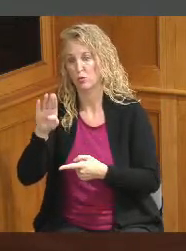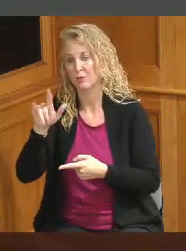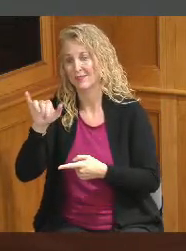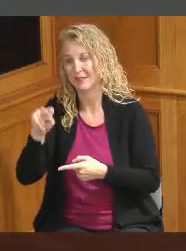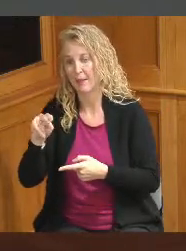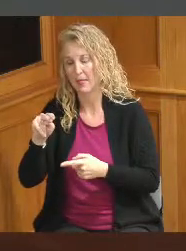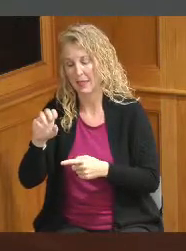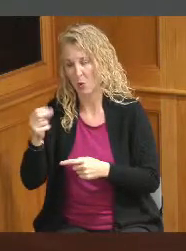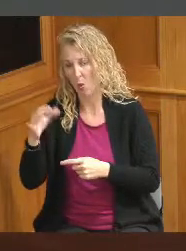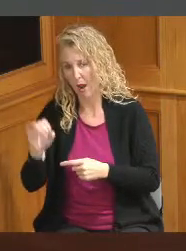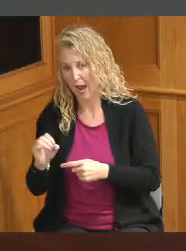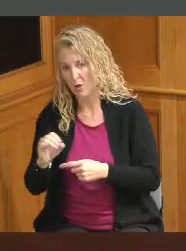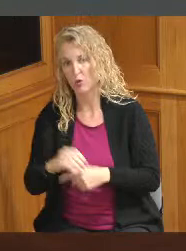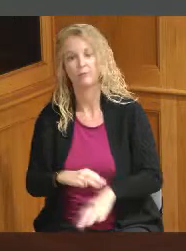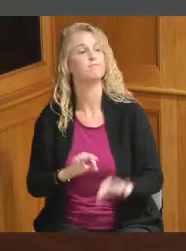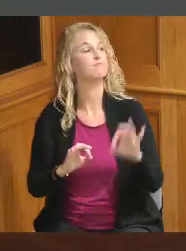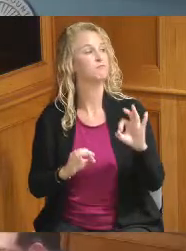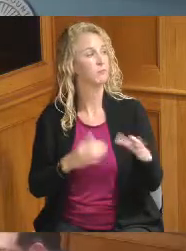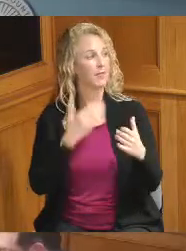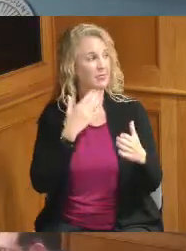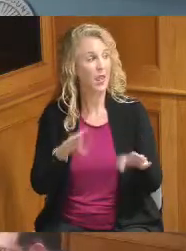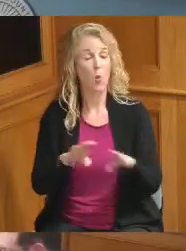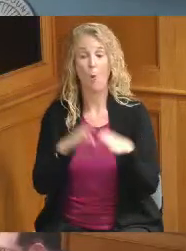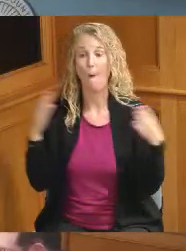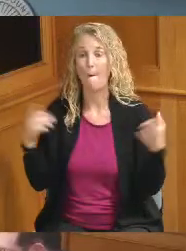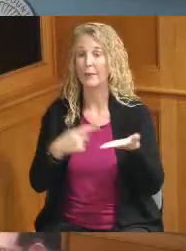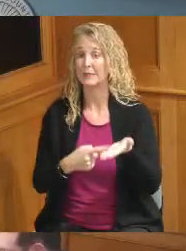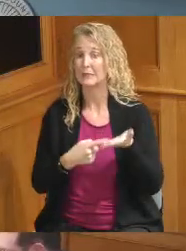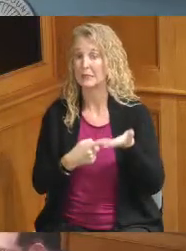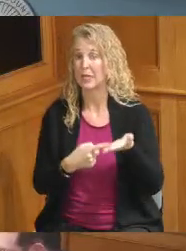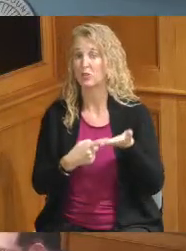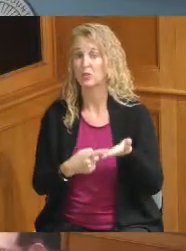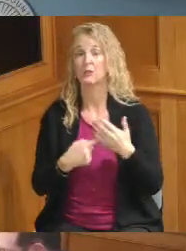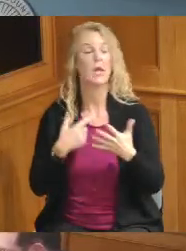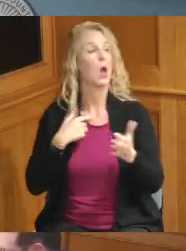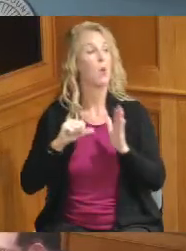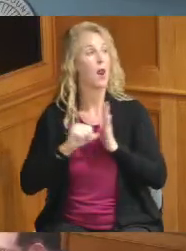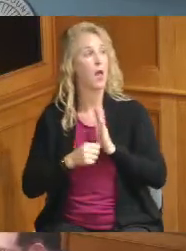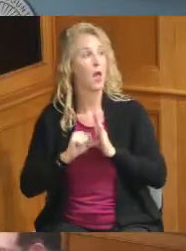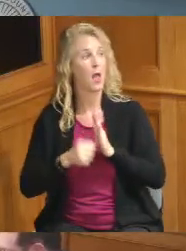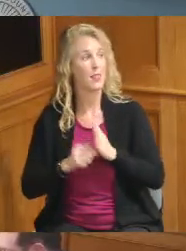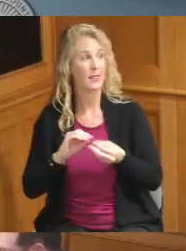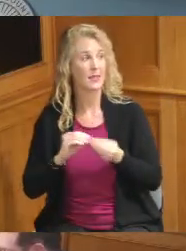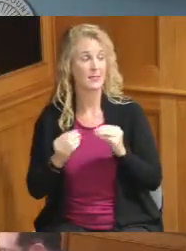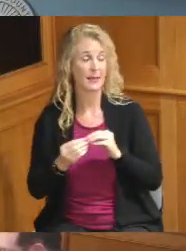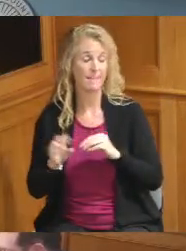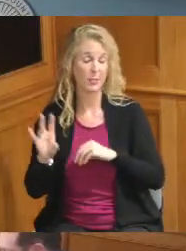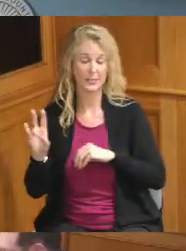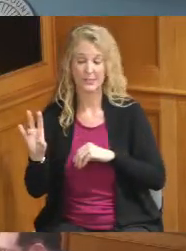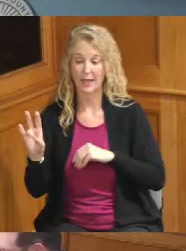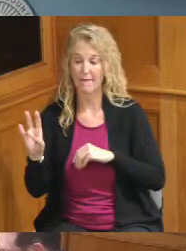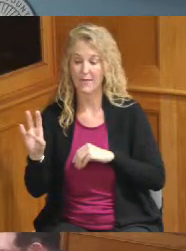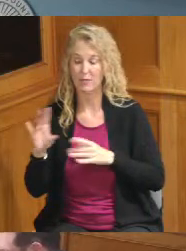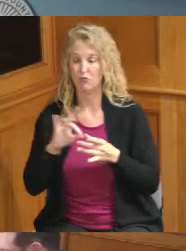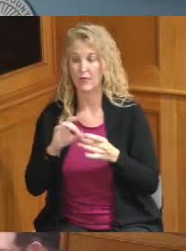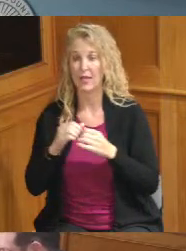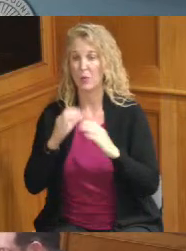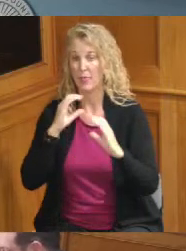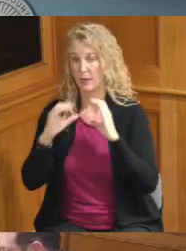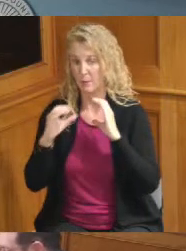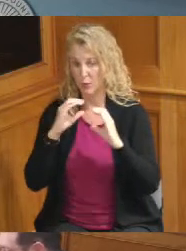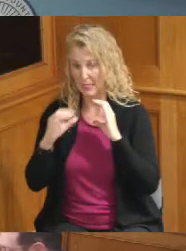consent agenda for today. Okay, thank you. I'll open it up. Vice President Dreehouse. Just want to highlight item number 7, the one about the